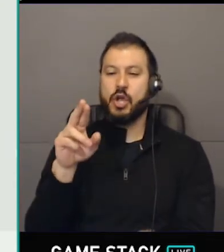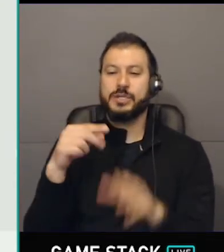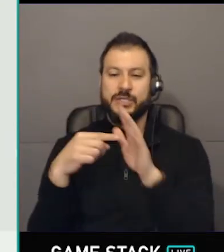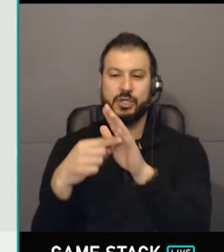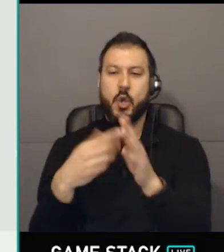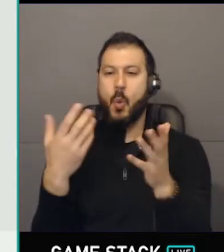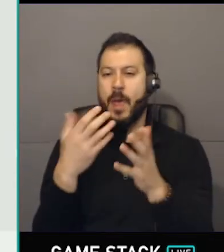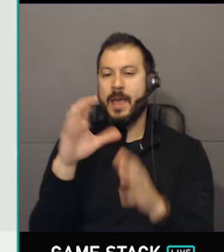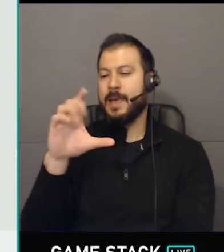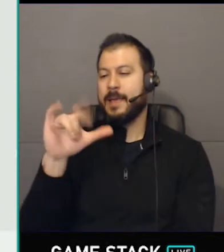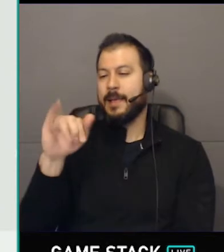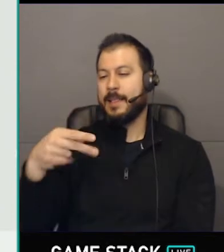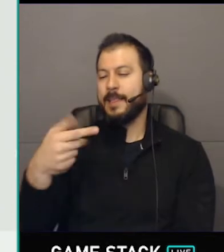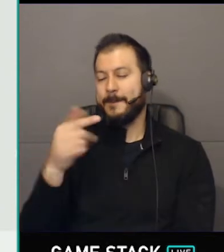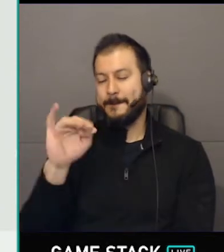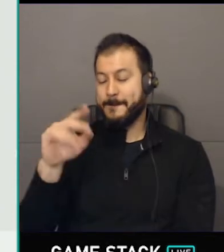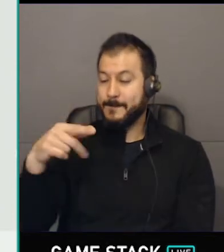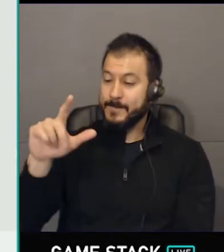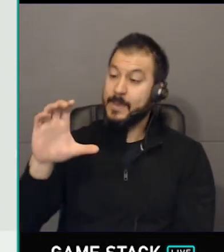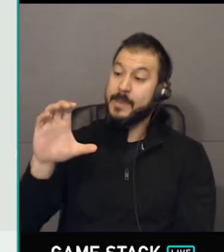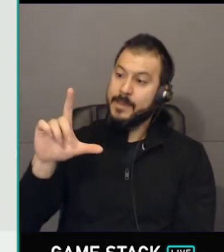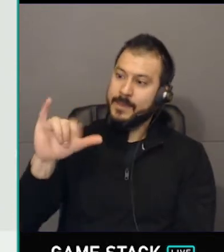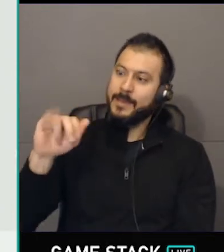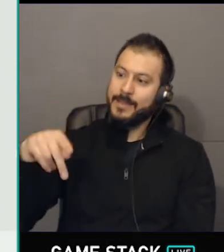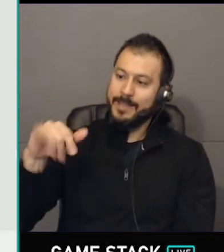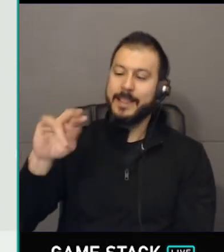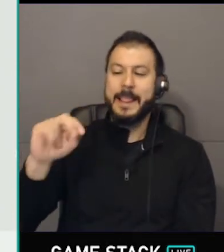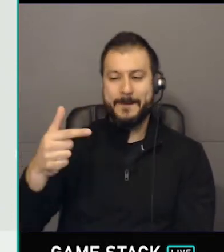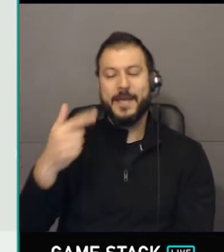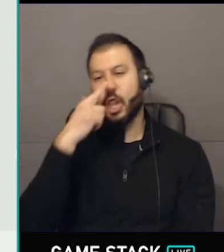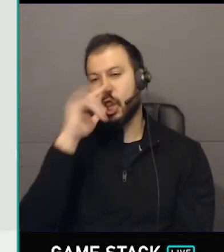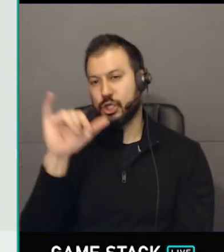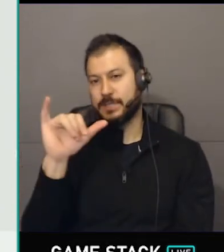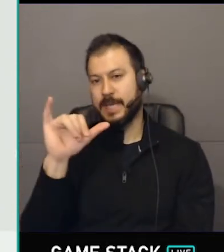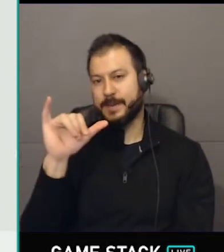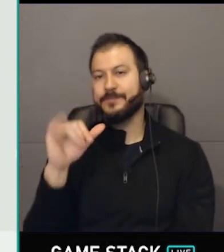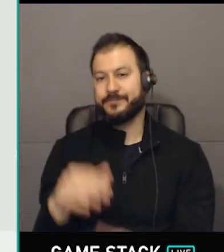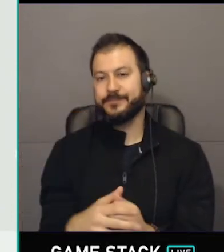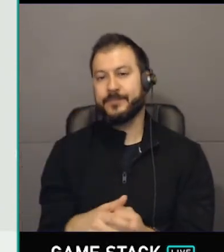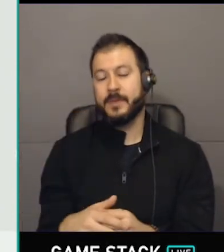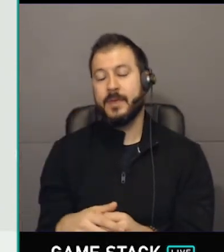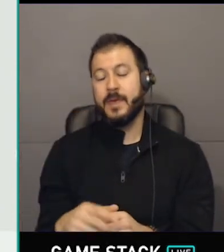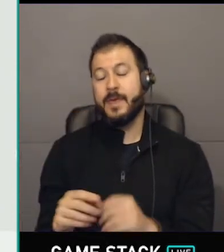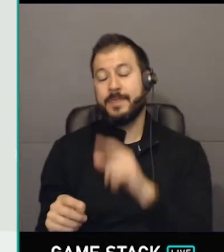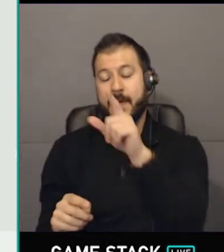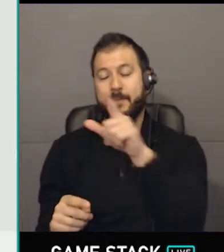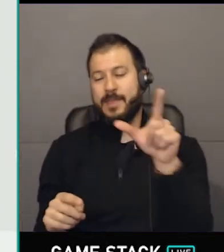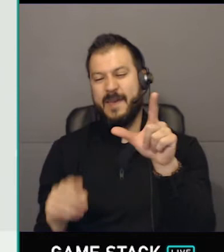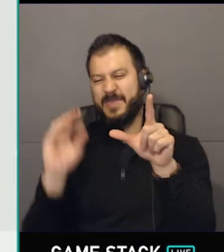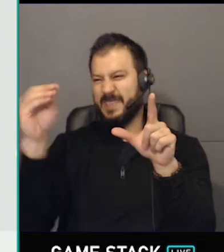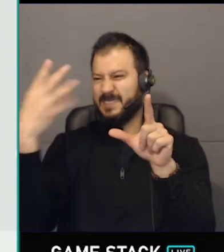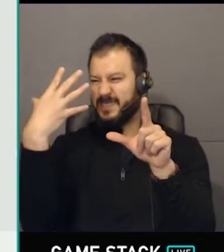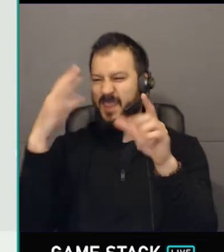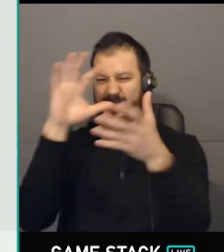like. You can see in the upper left corner, we've lost all of the details in the sun and clouds. Similarly, in the lower